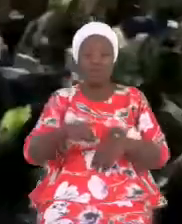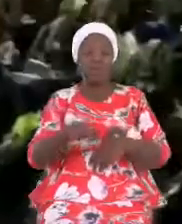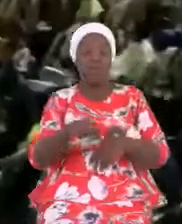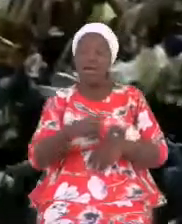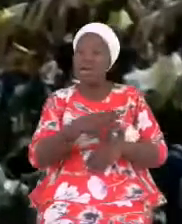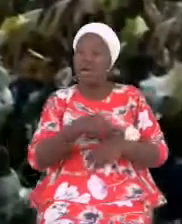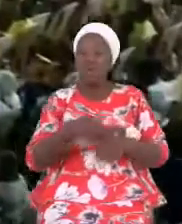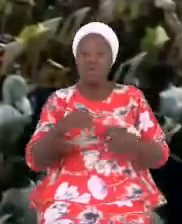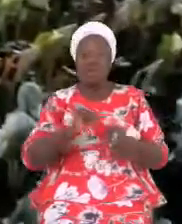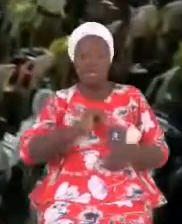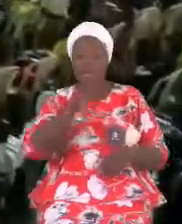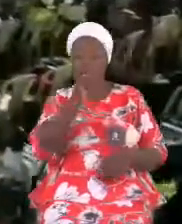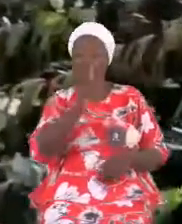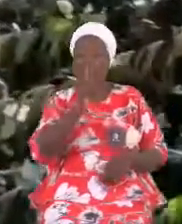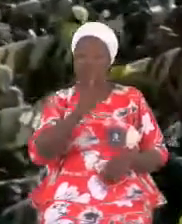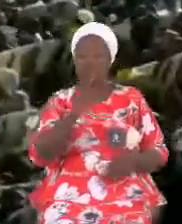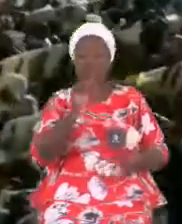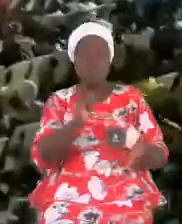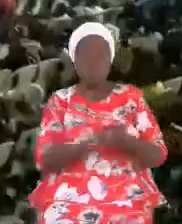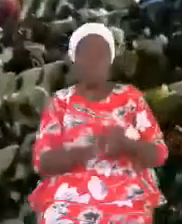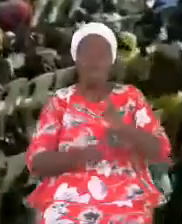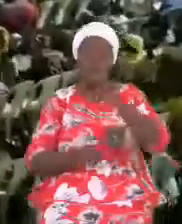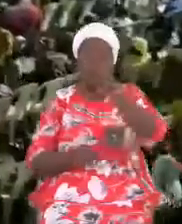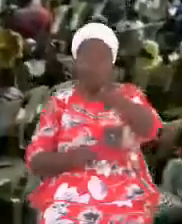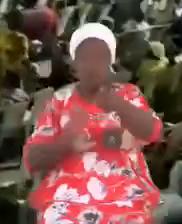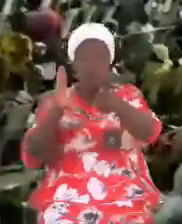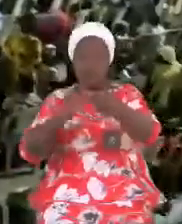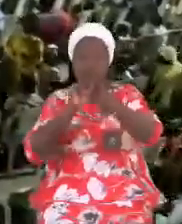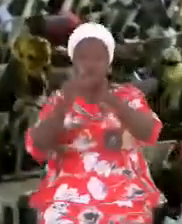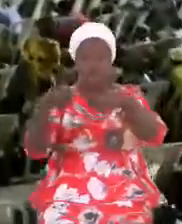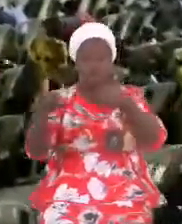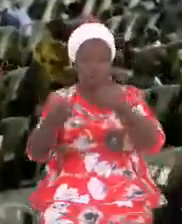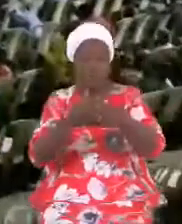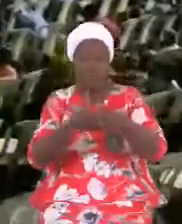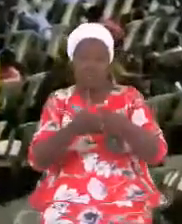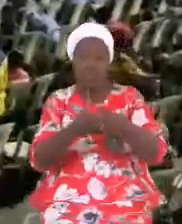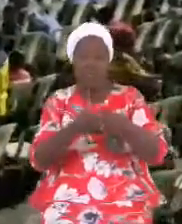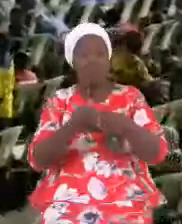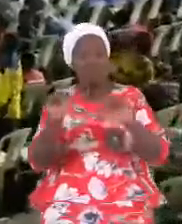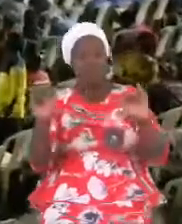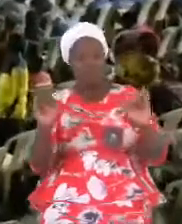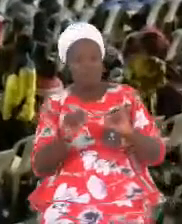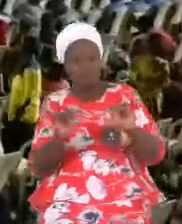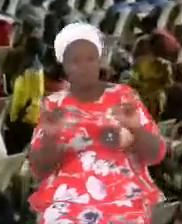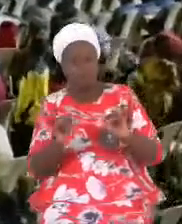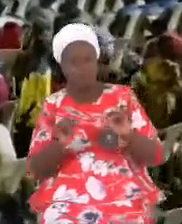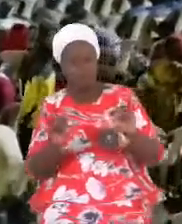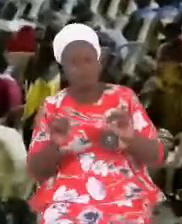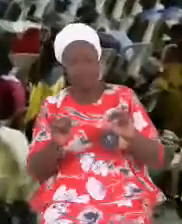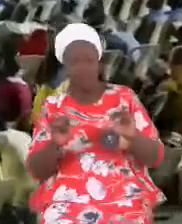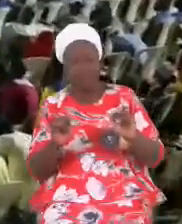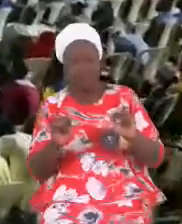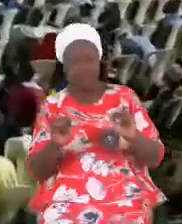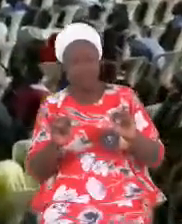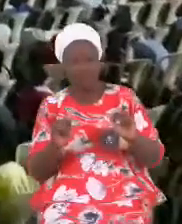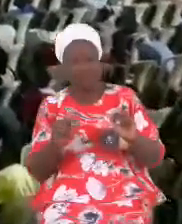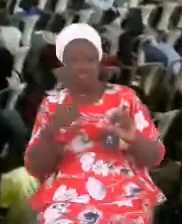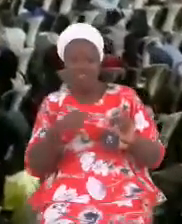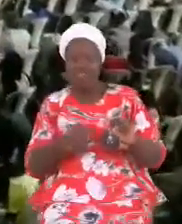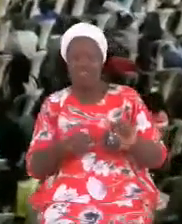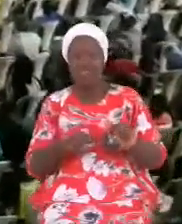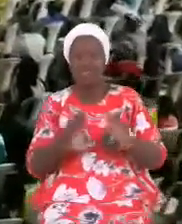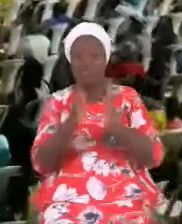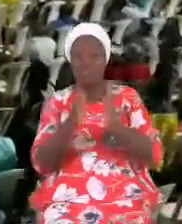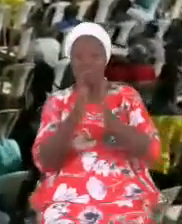sure that you will not go back the same. The mercy, the